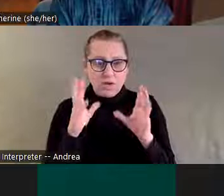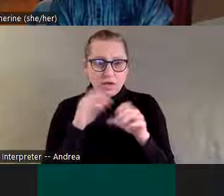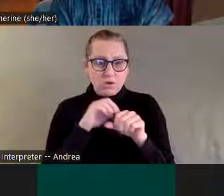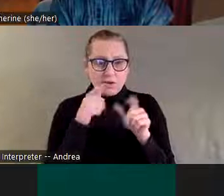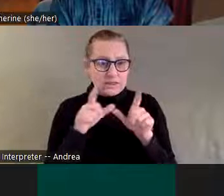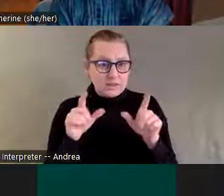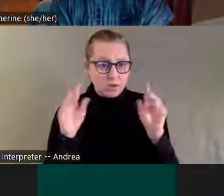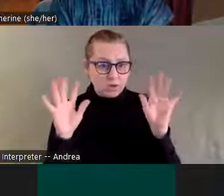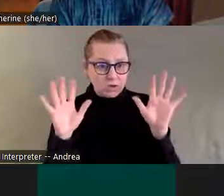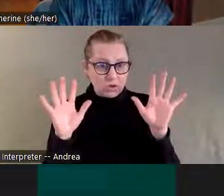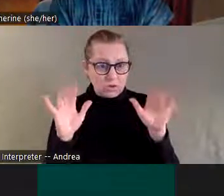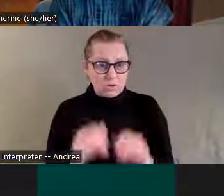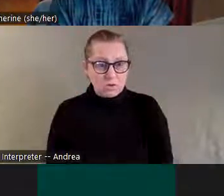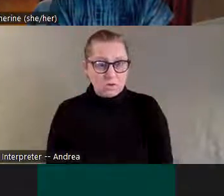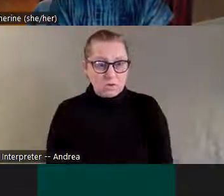language?